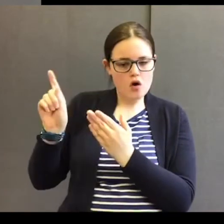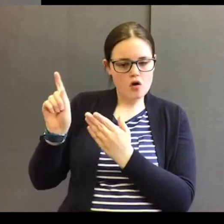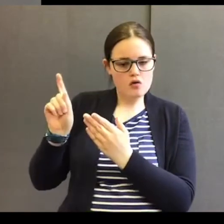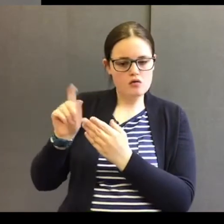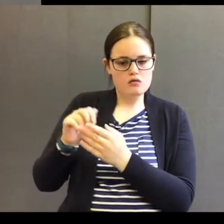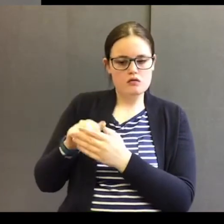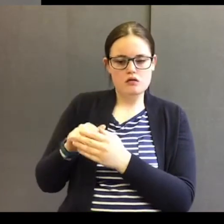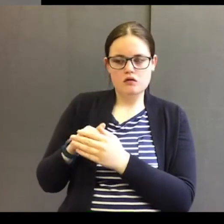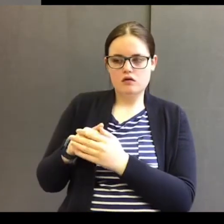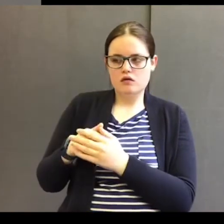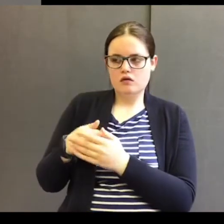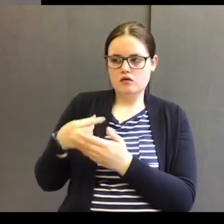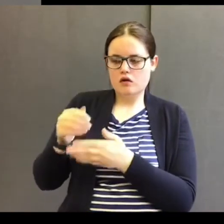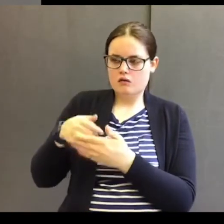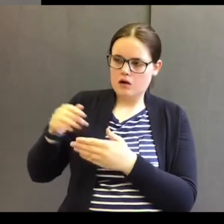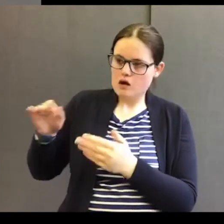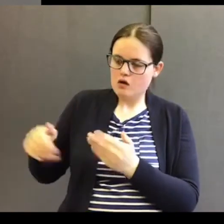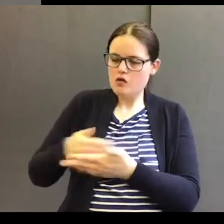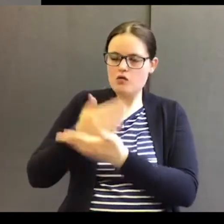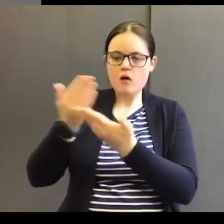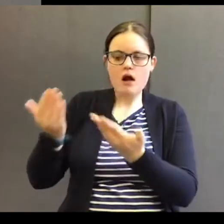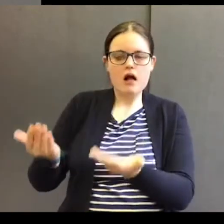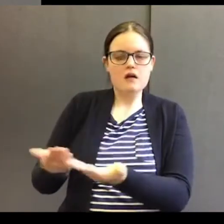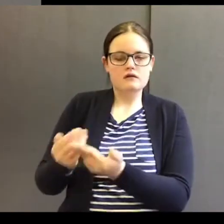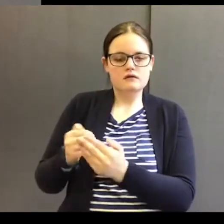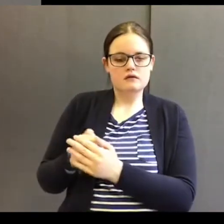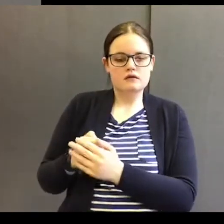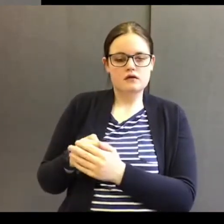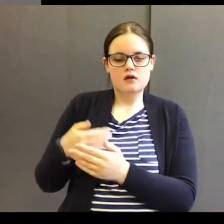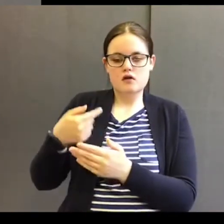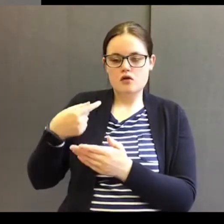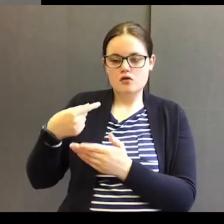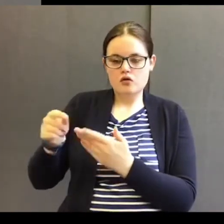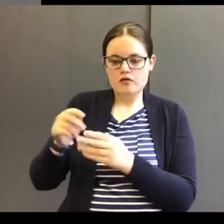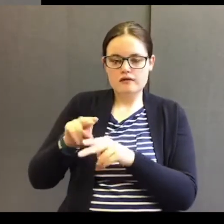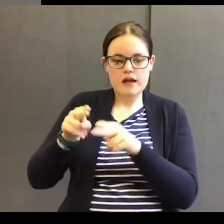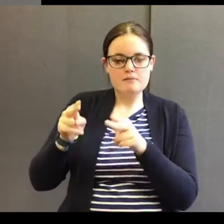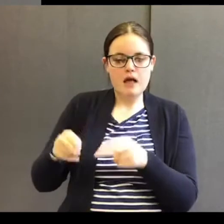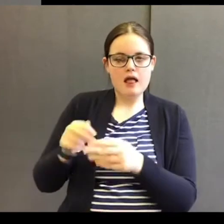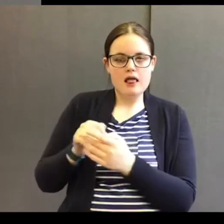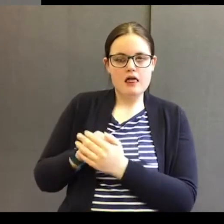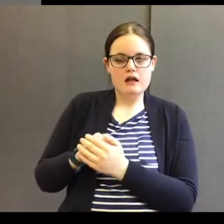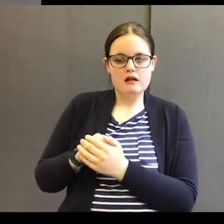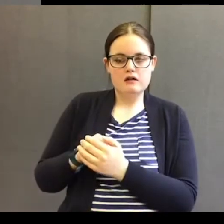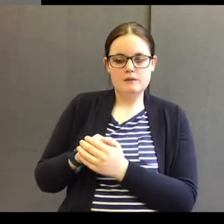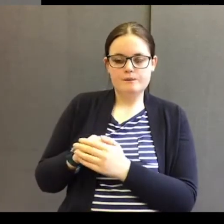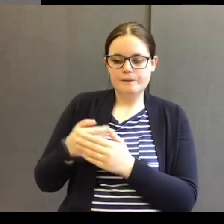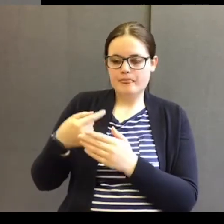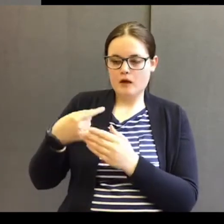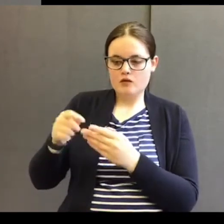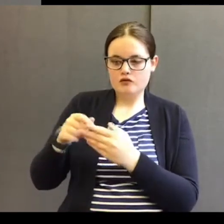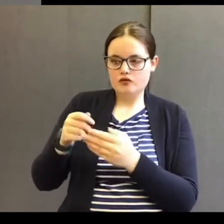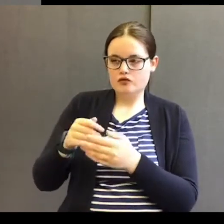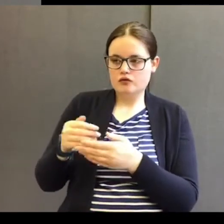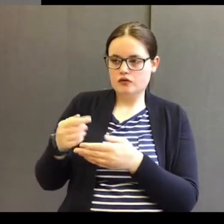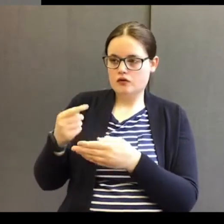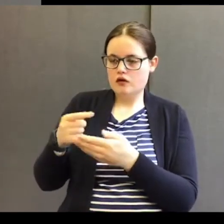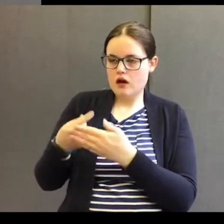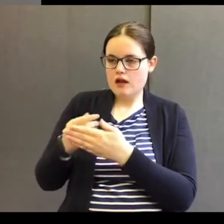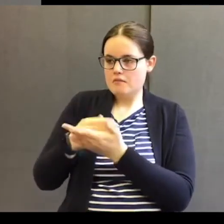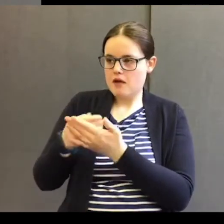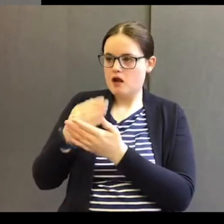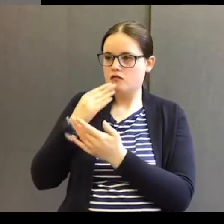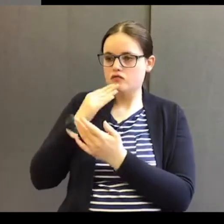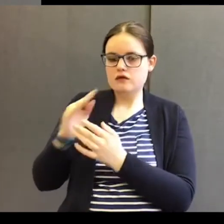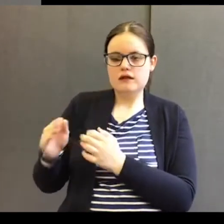words. Go into all the world. Go to the temple. Go to the